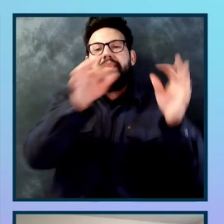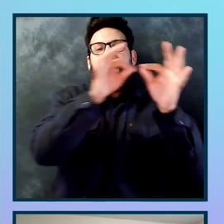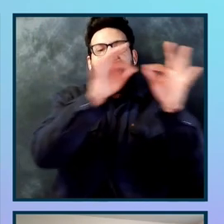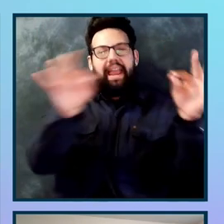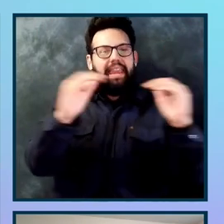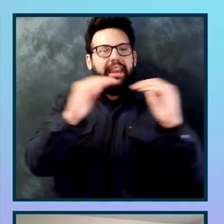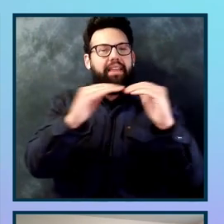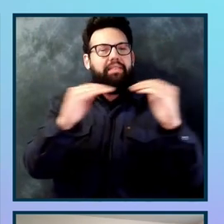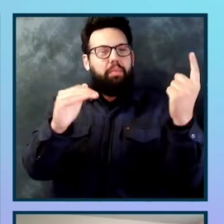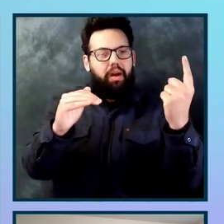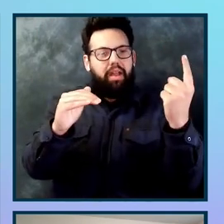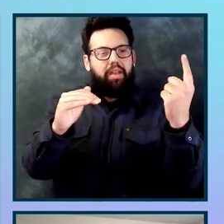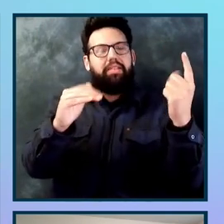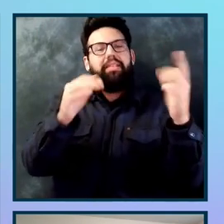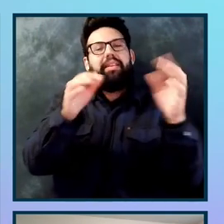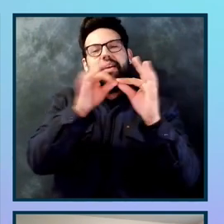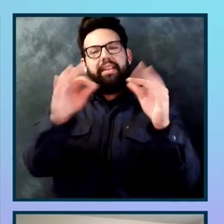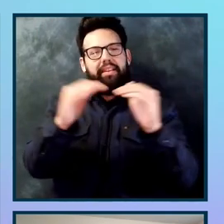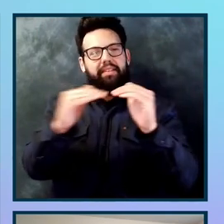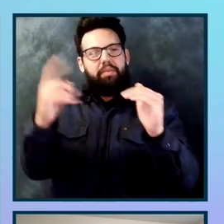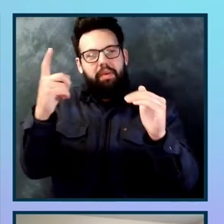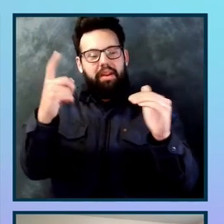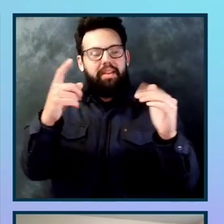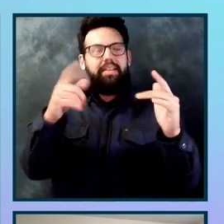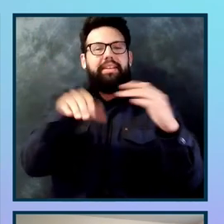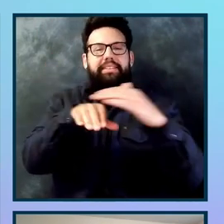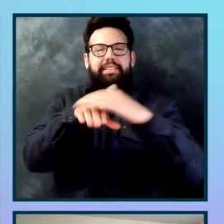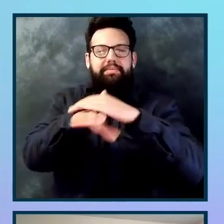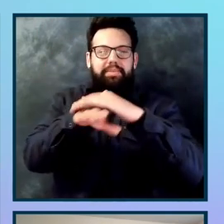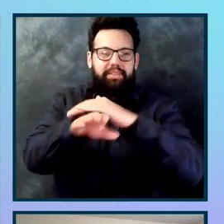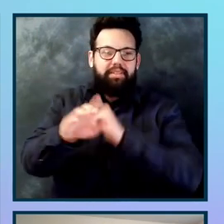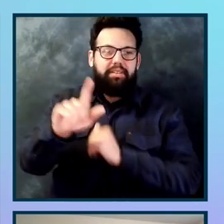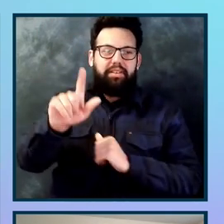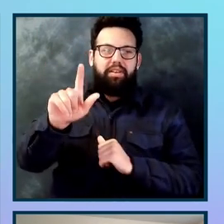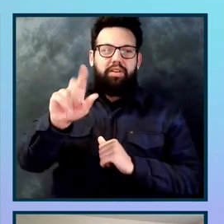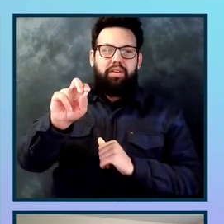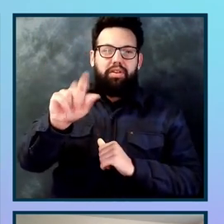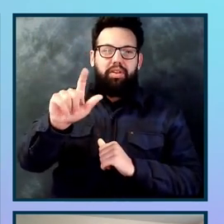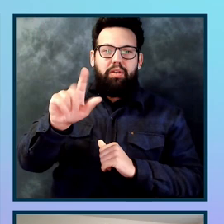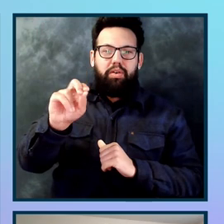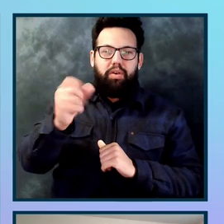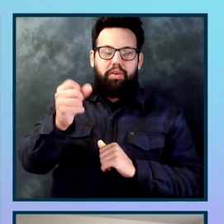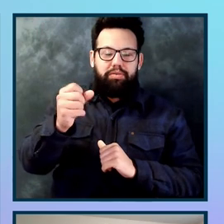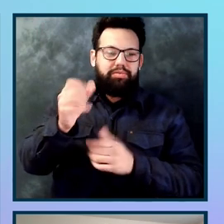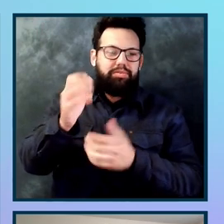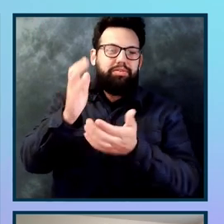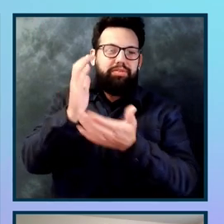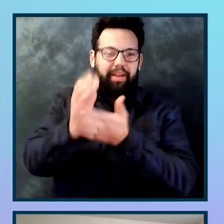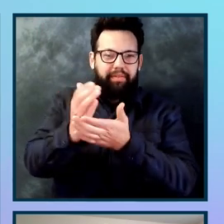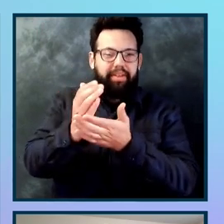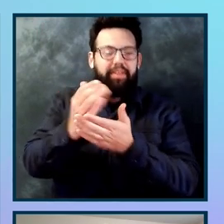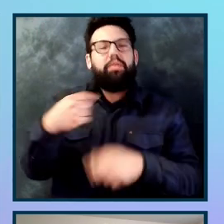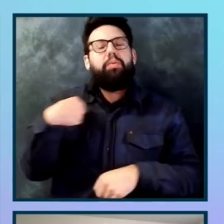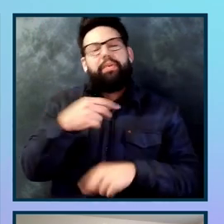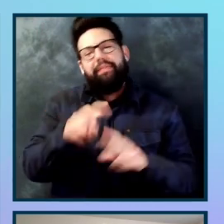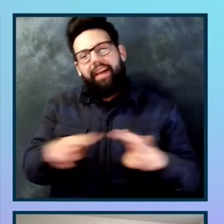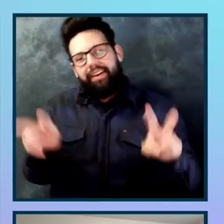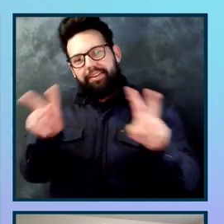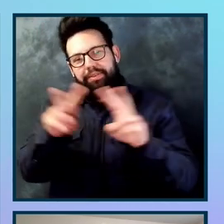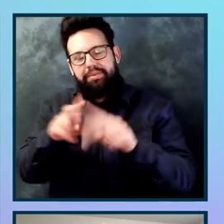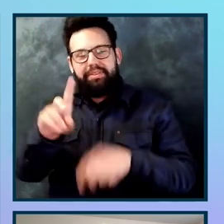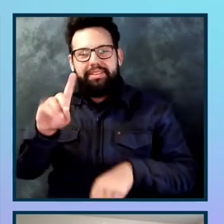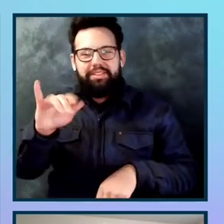level 1 accessibility statement. Accessibility logos graphic. Heading level 2, we value digital inclusion in our effort to provide a